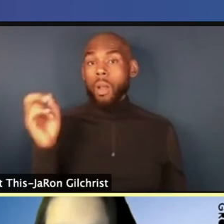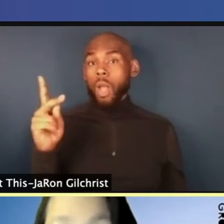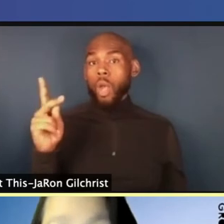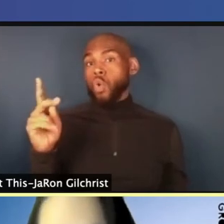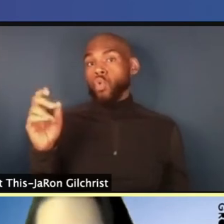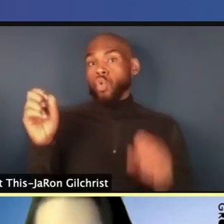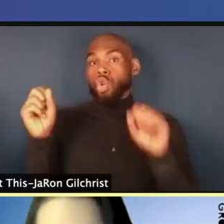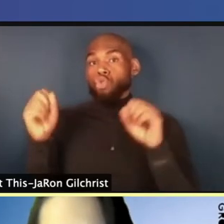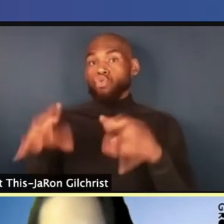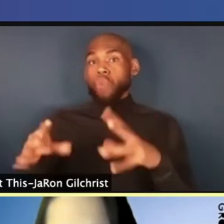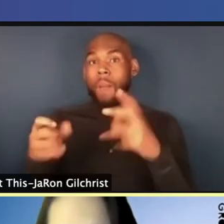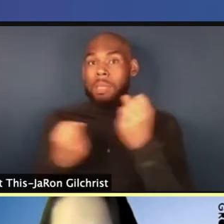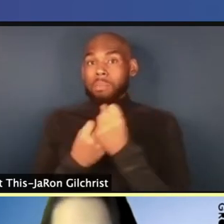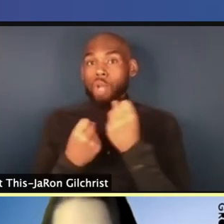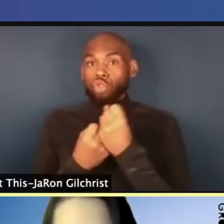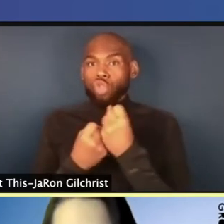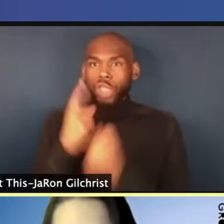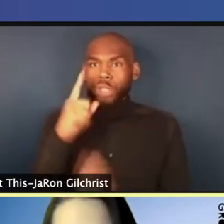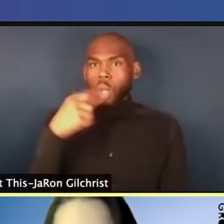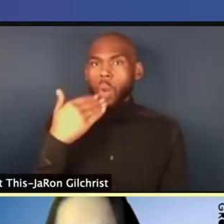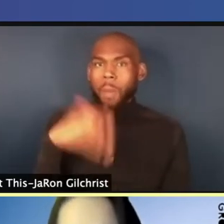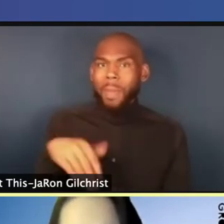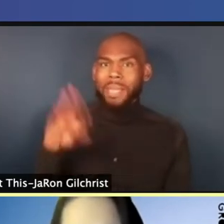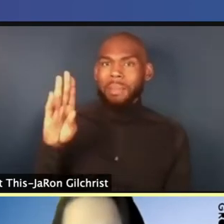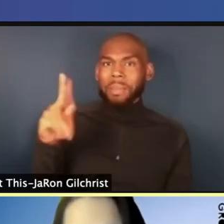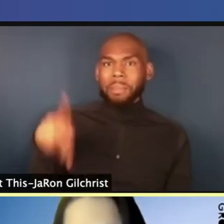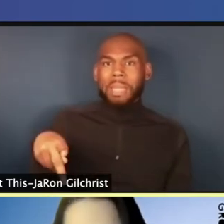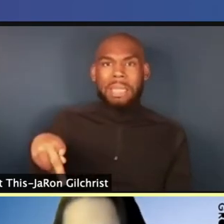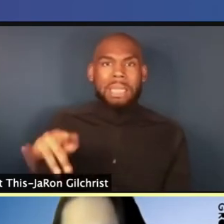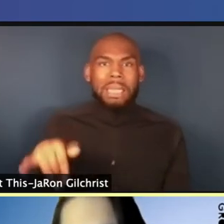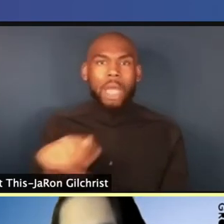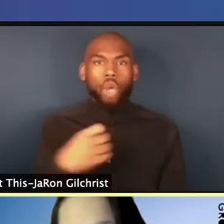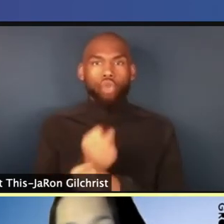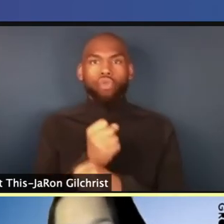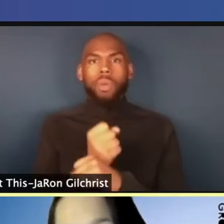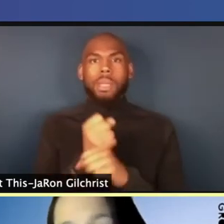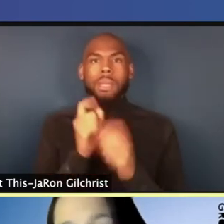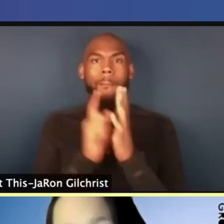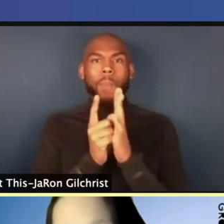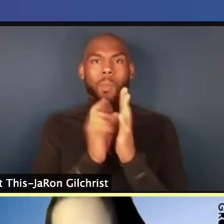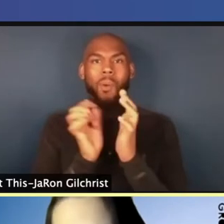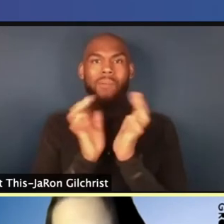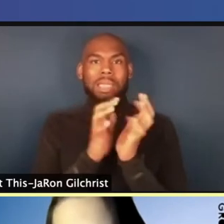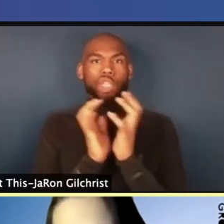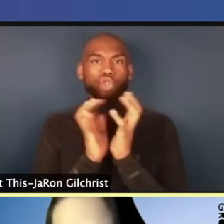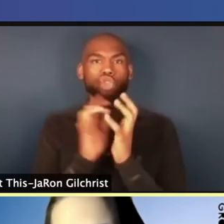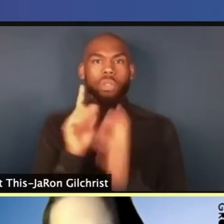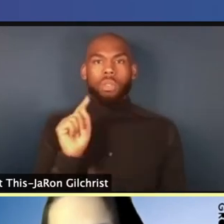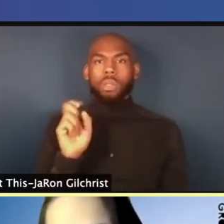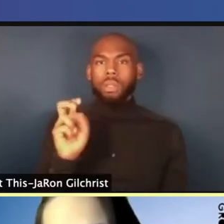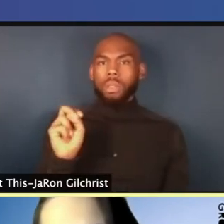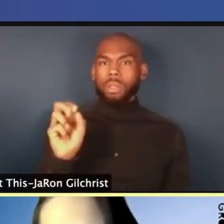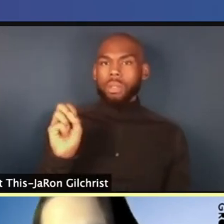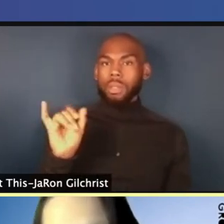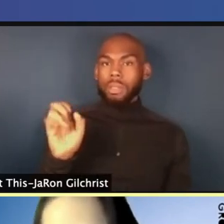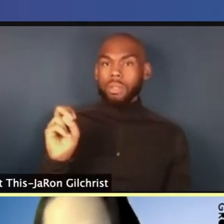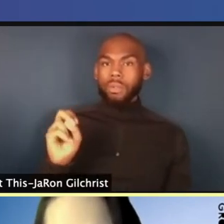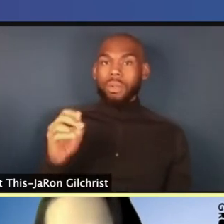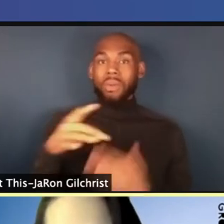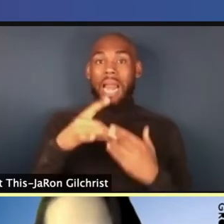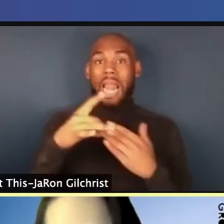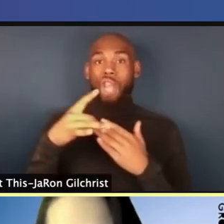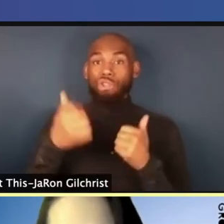sponsorship, then they look bad to be people. Like, do you know what I mean? Like it creates a moment of tension that the leadership must respond to. So